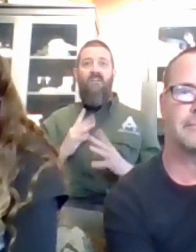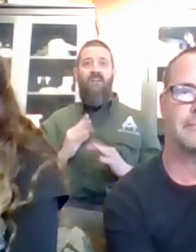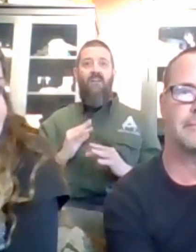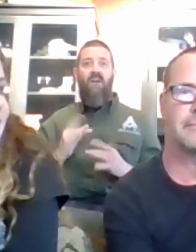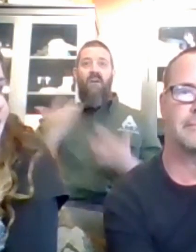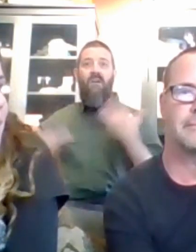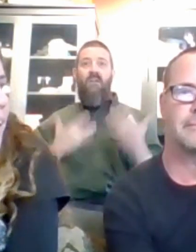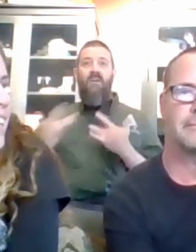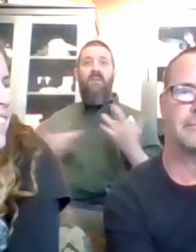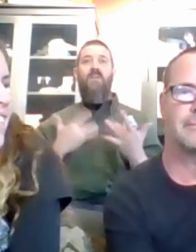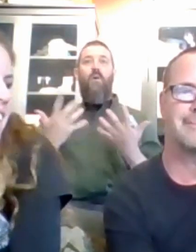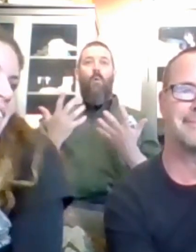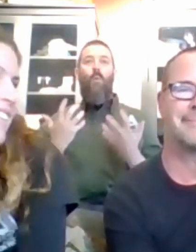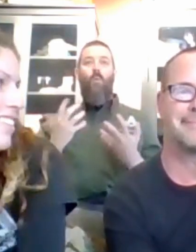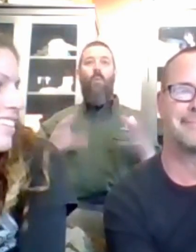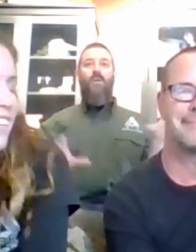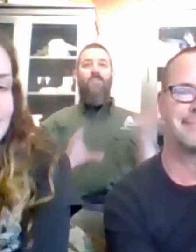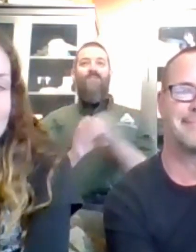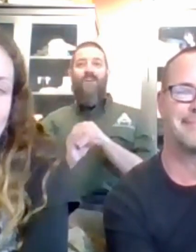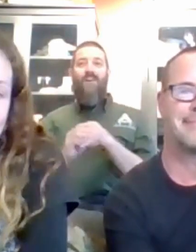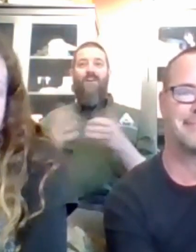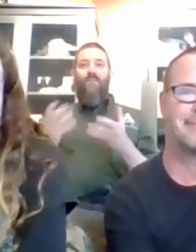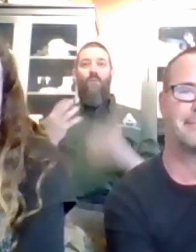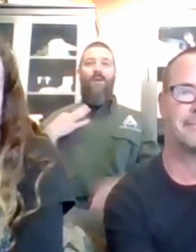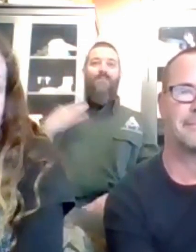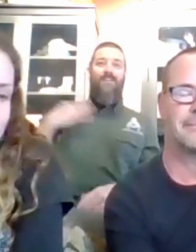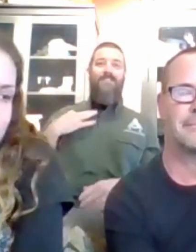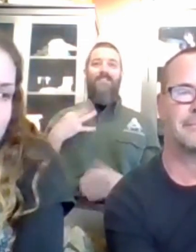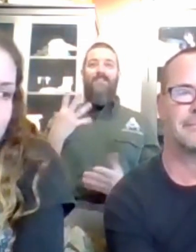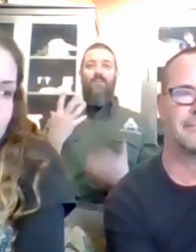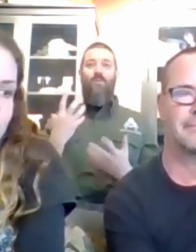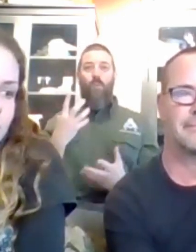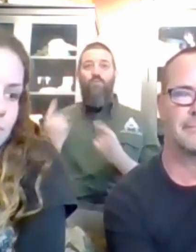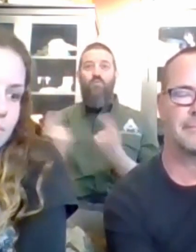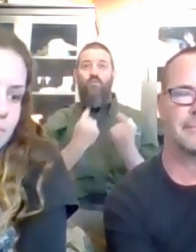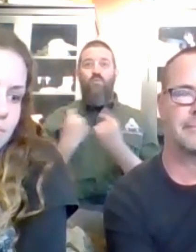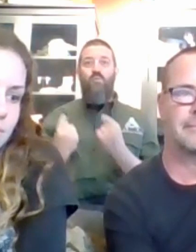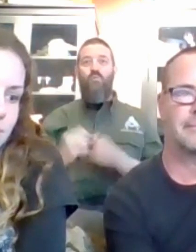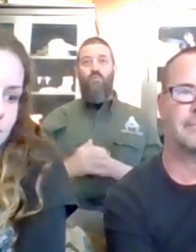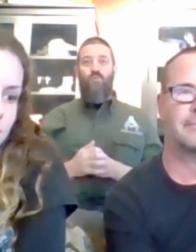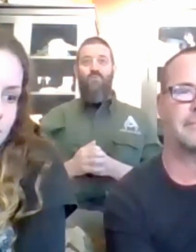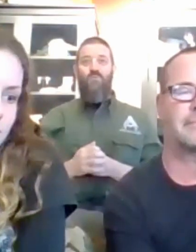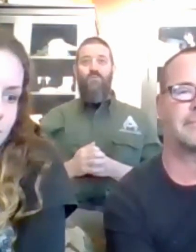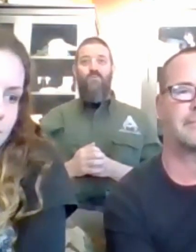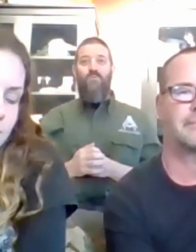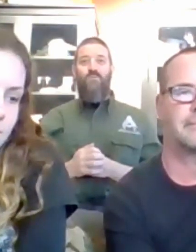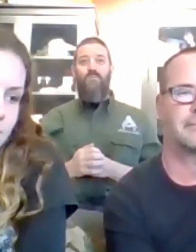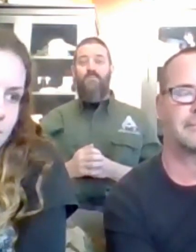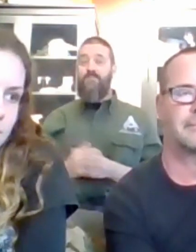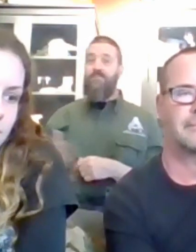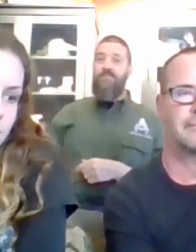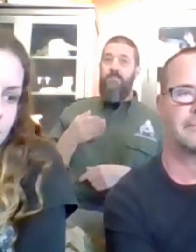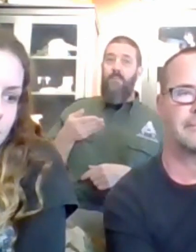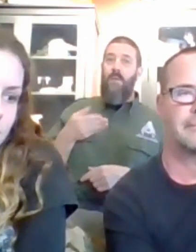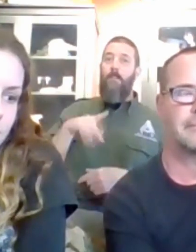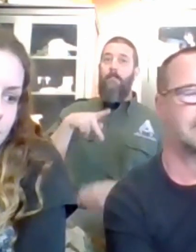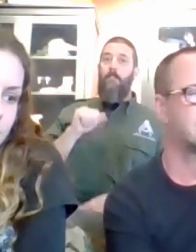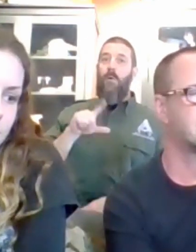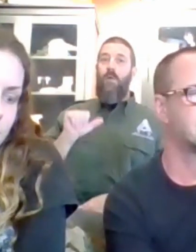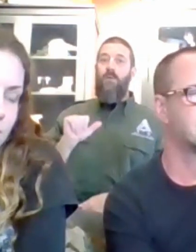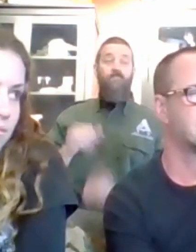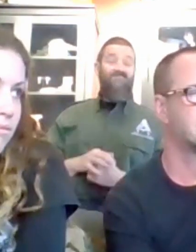it up here, so we're like, why not do it with Apex? So we chose to do it here. She literally,